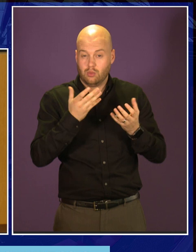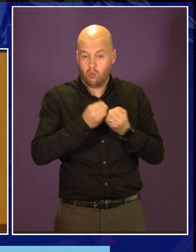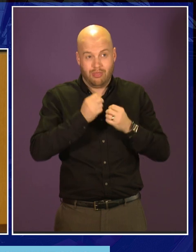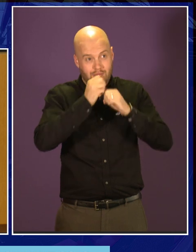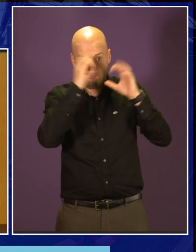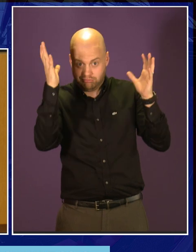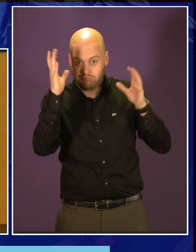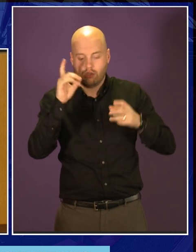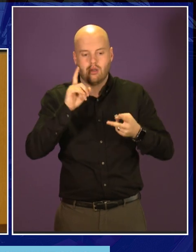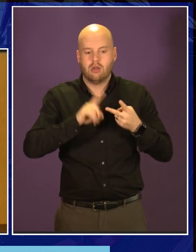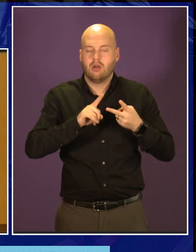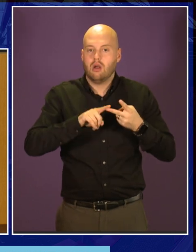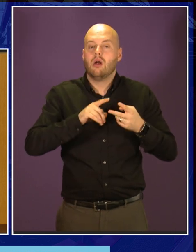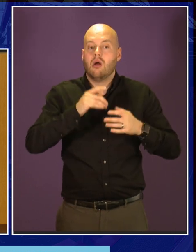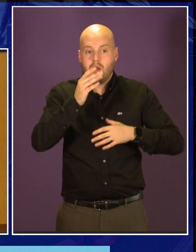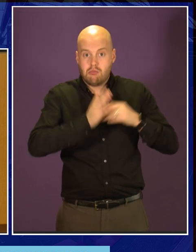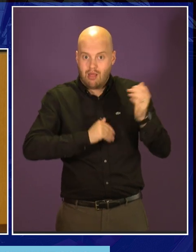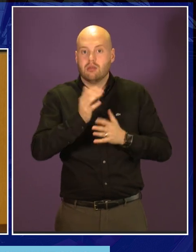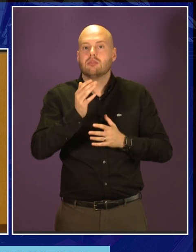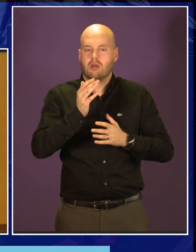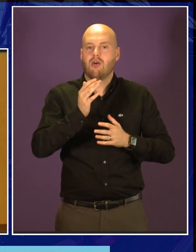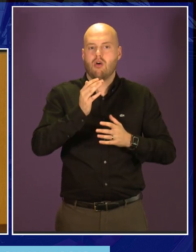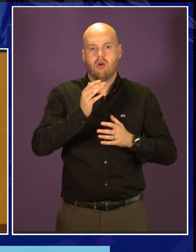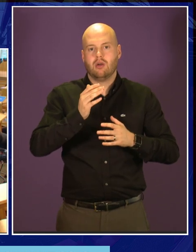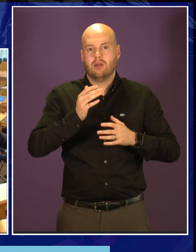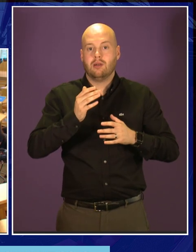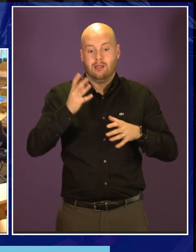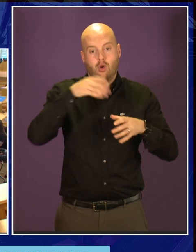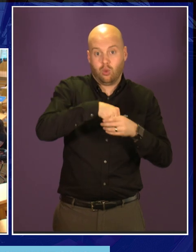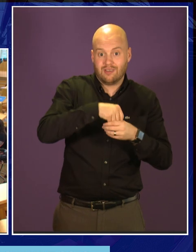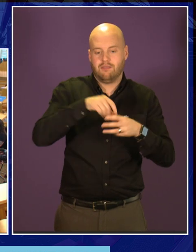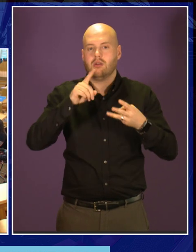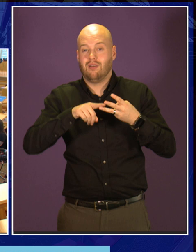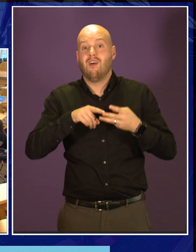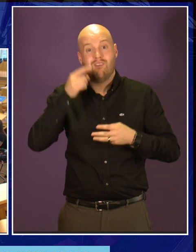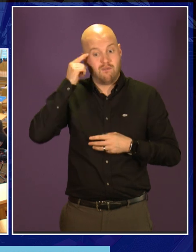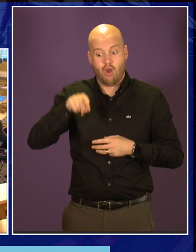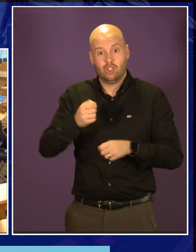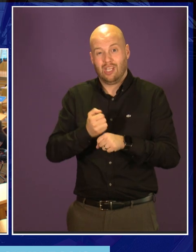implausibly, and build for generations yet to come. Thank you very much.